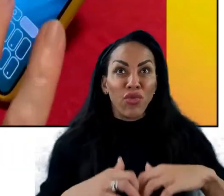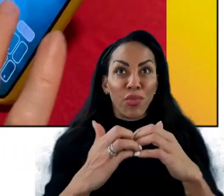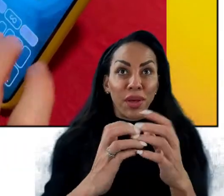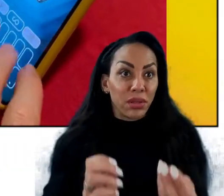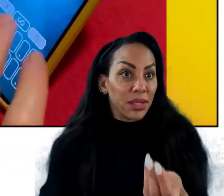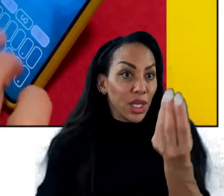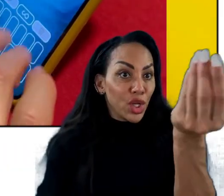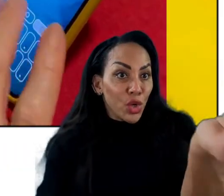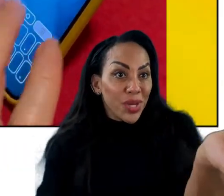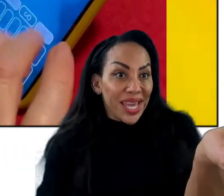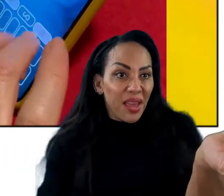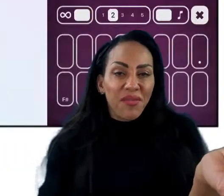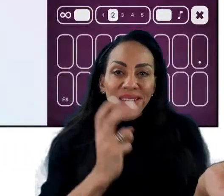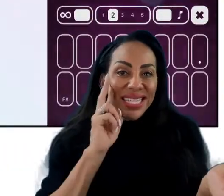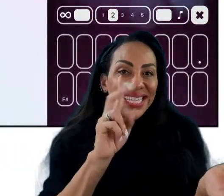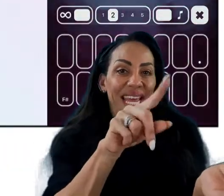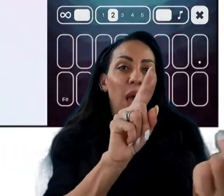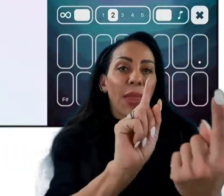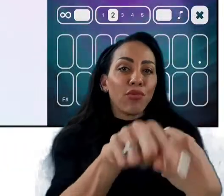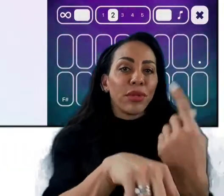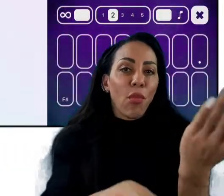people.